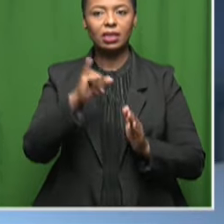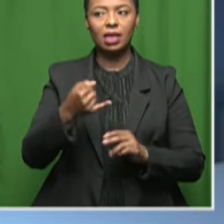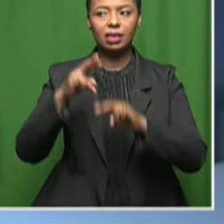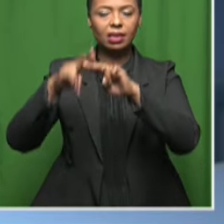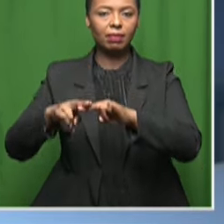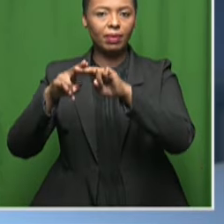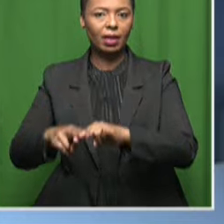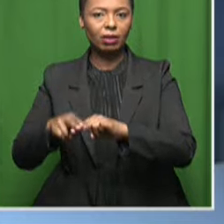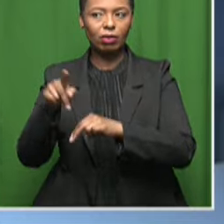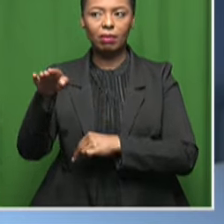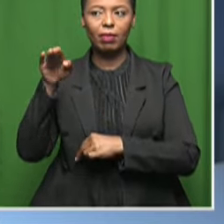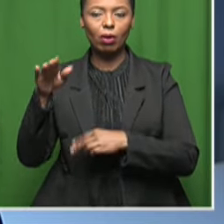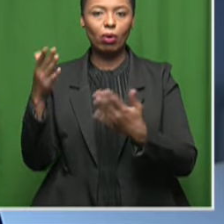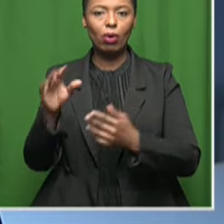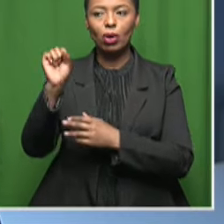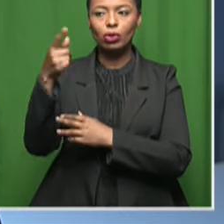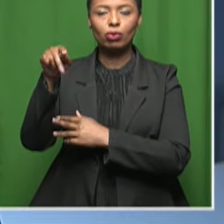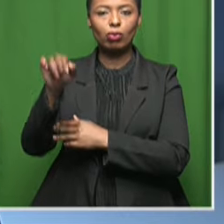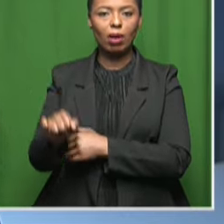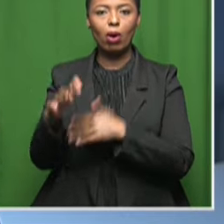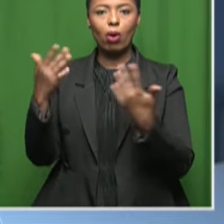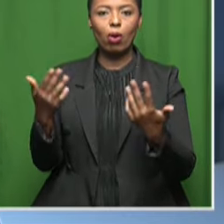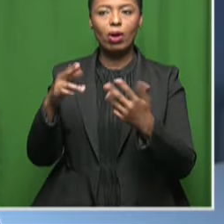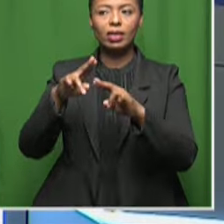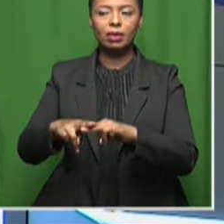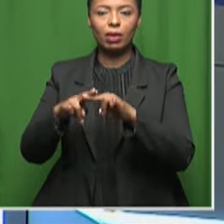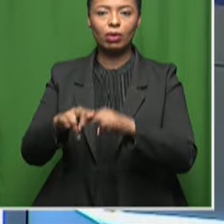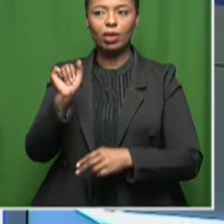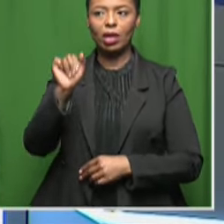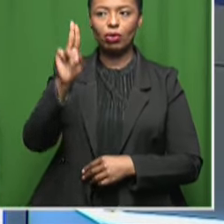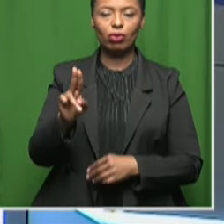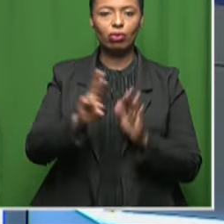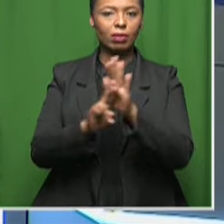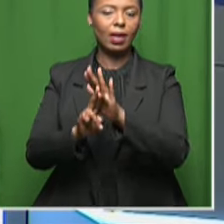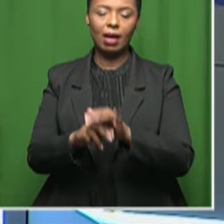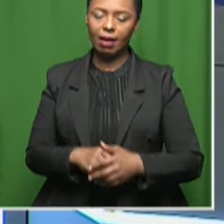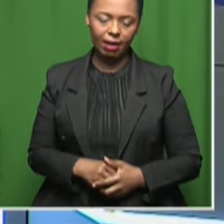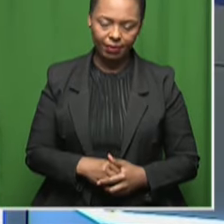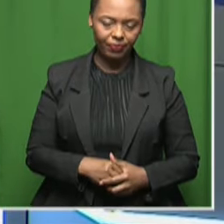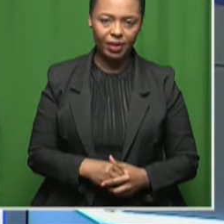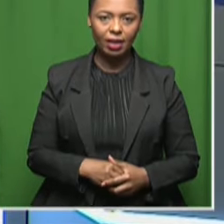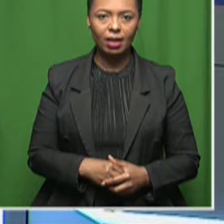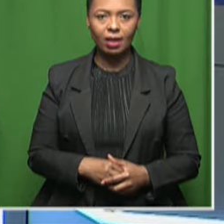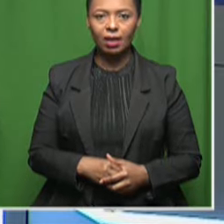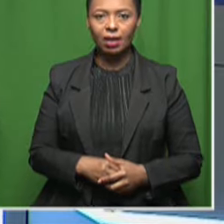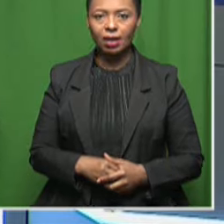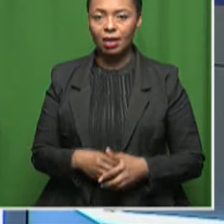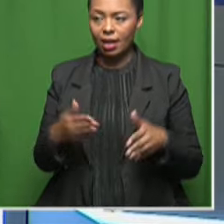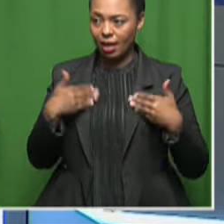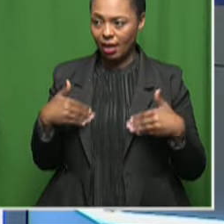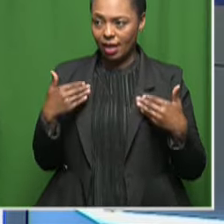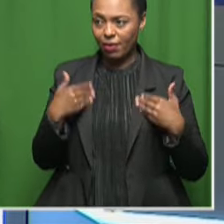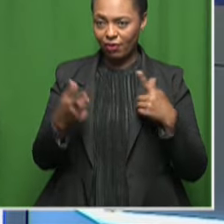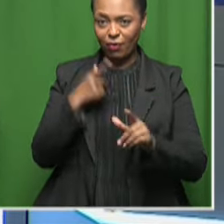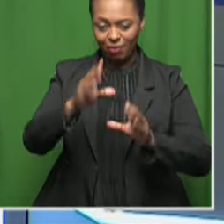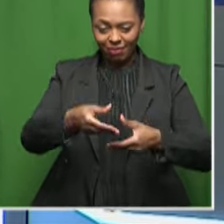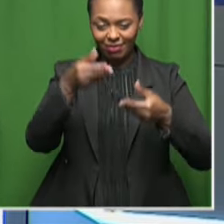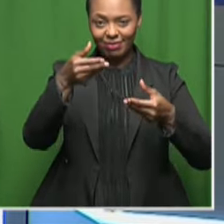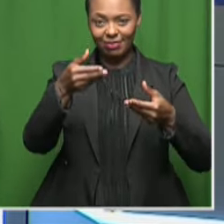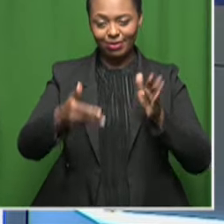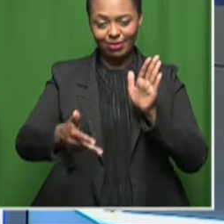supra or continental bodies such as the AU. So do you have a spring in your step after that adoption? You a happy guy? More than